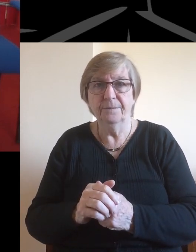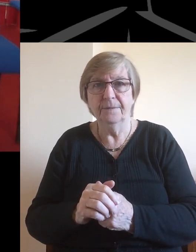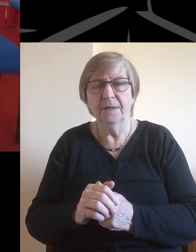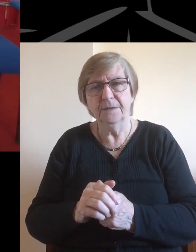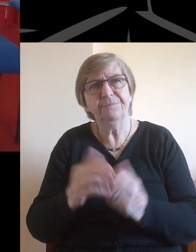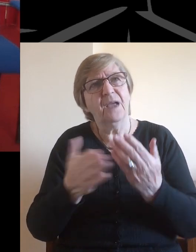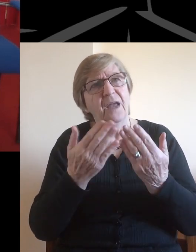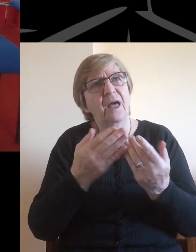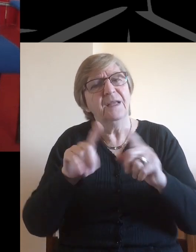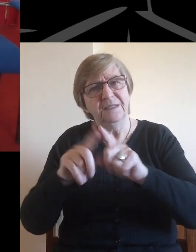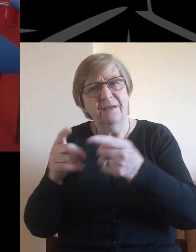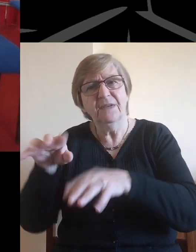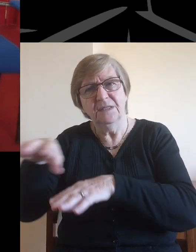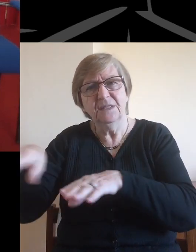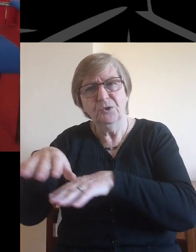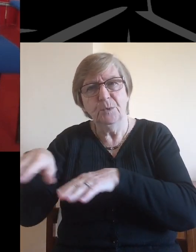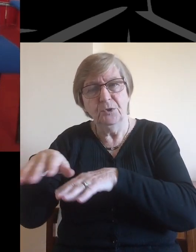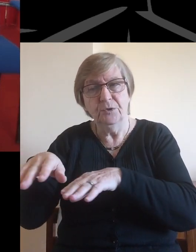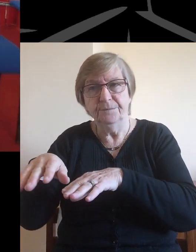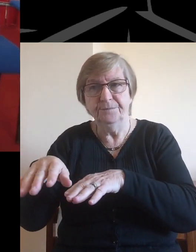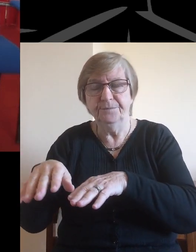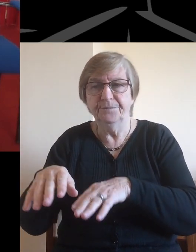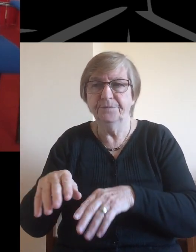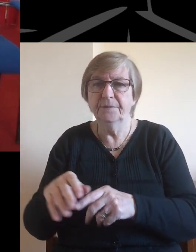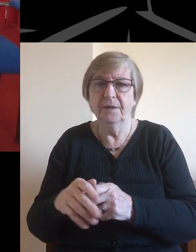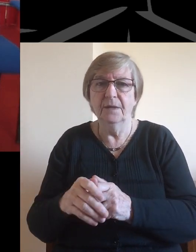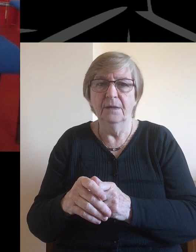And then a second scenario. In the second scenario,